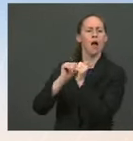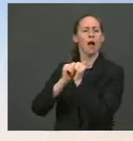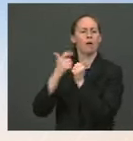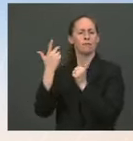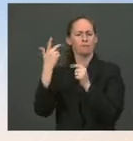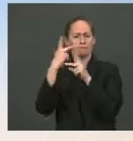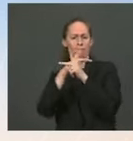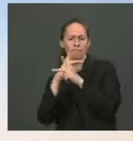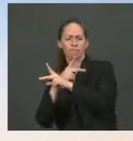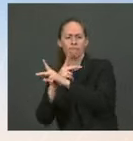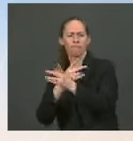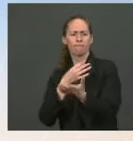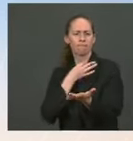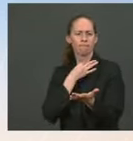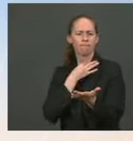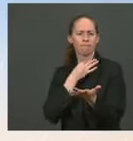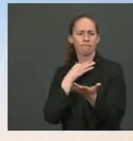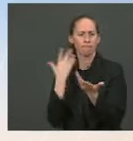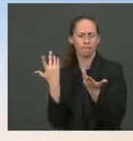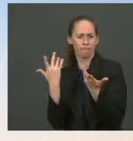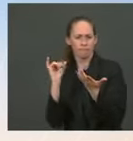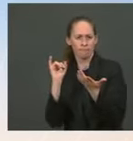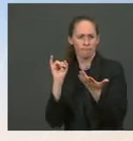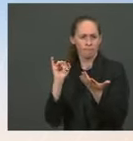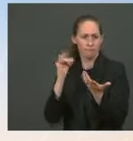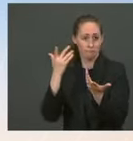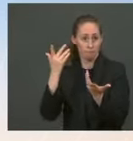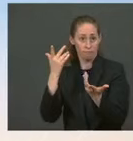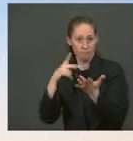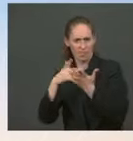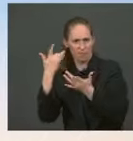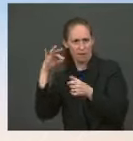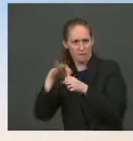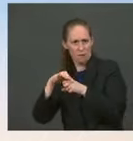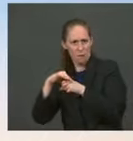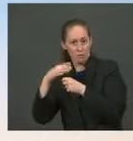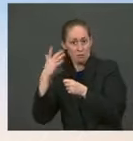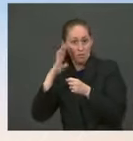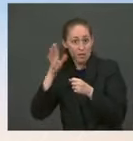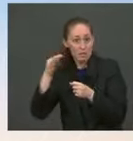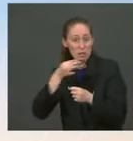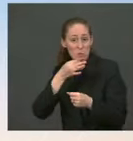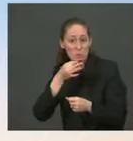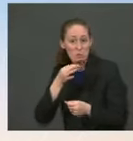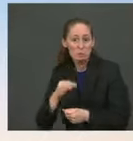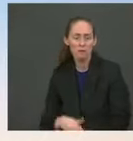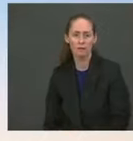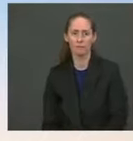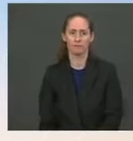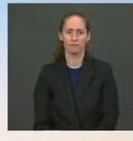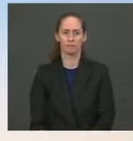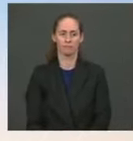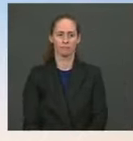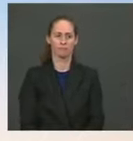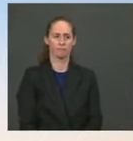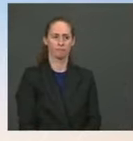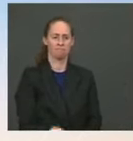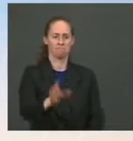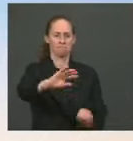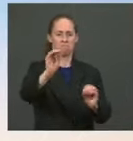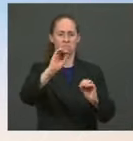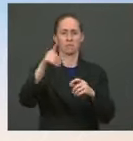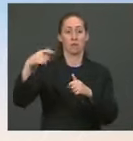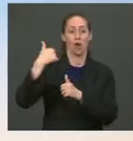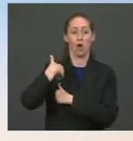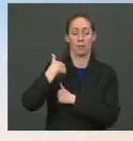and that could be as soon as next week. I don't have a timeline on the study. Again, this is the Army Corps of Engineers who are taking this under. I don't